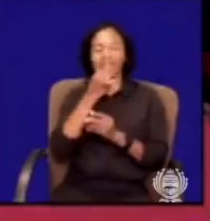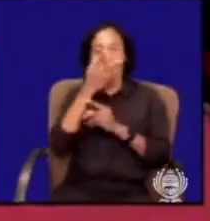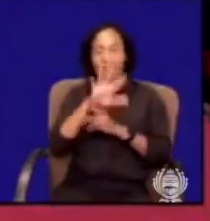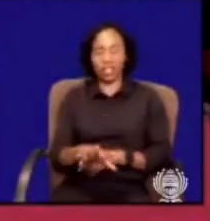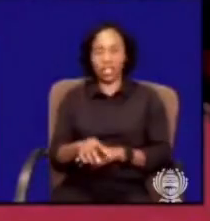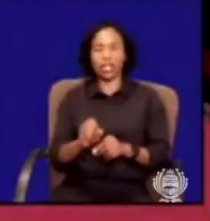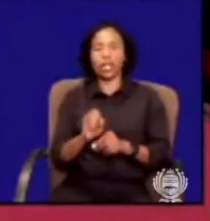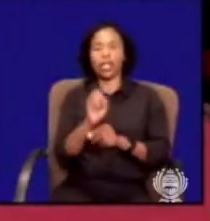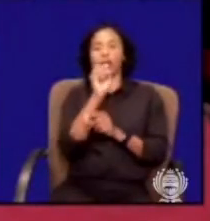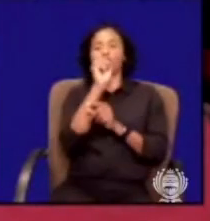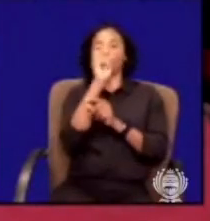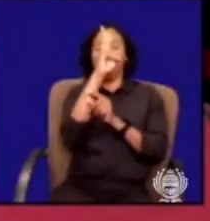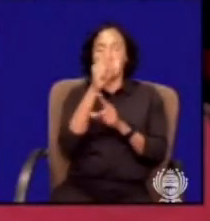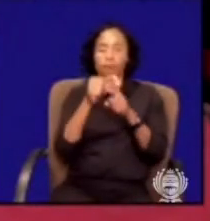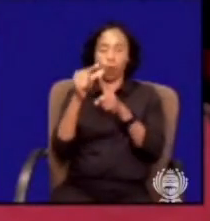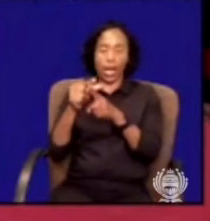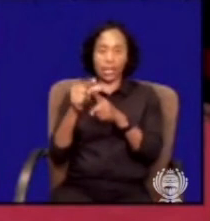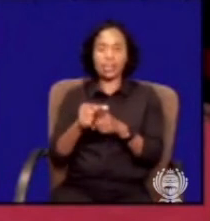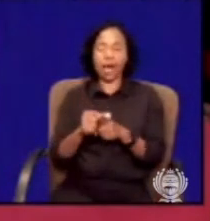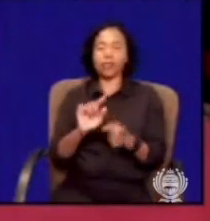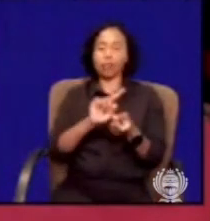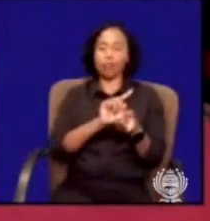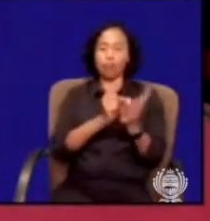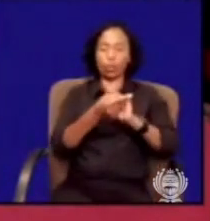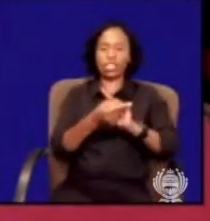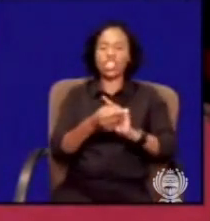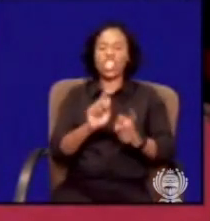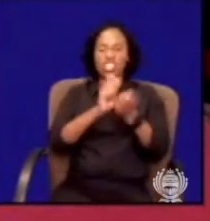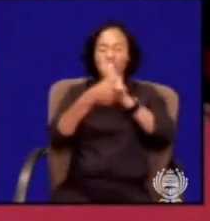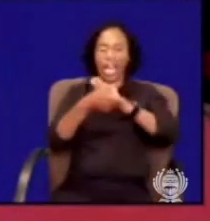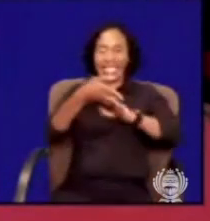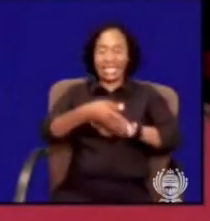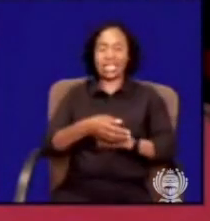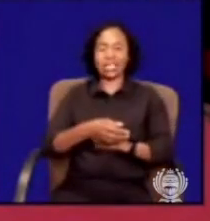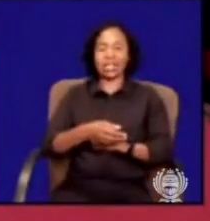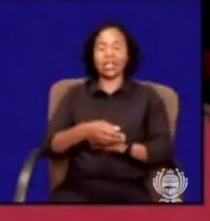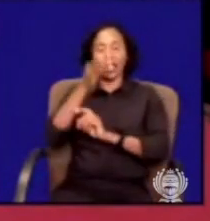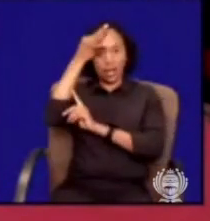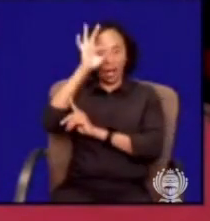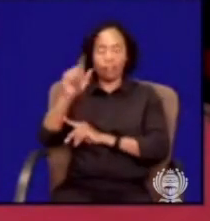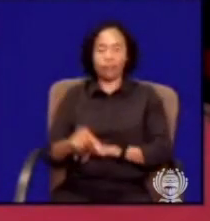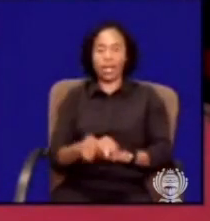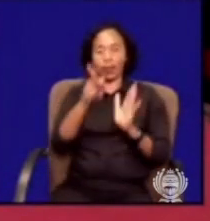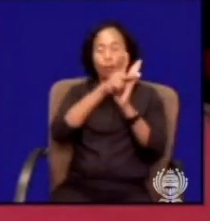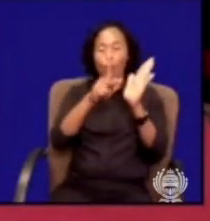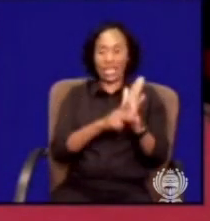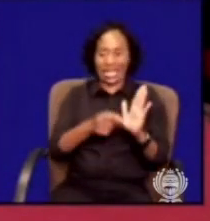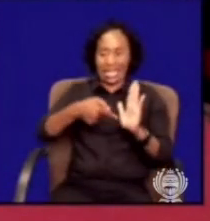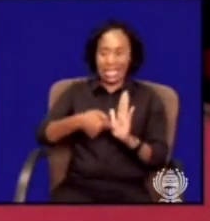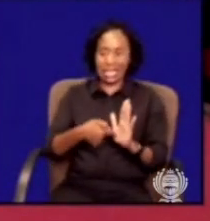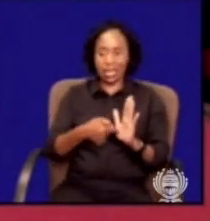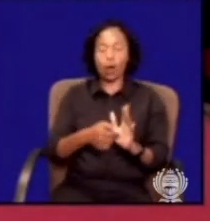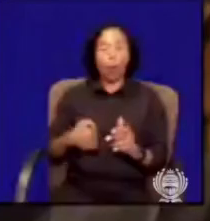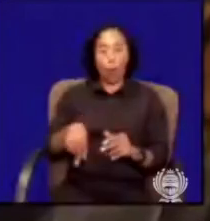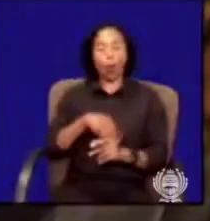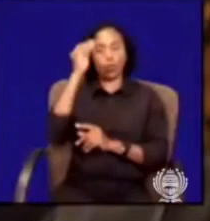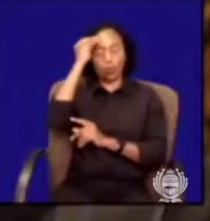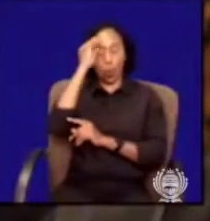words that marked dramatic change in government policy, and they were, we all know that government does not